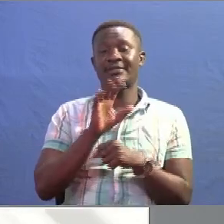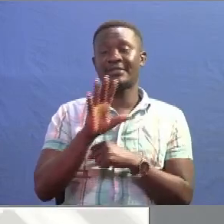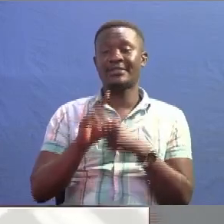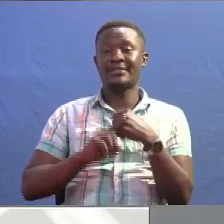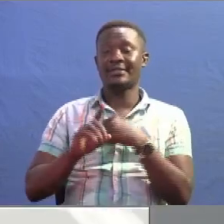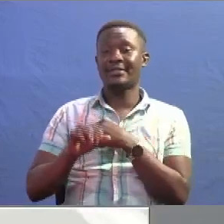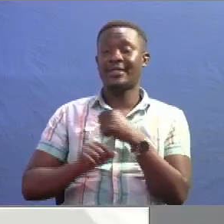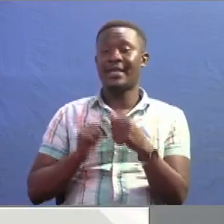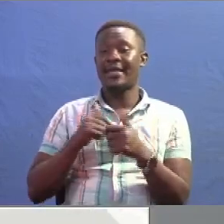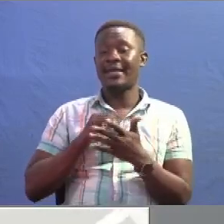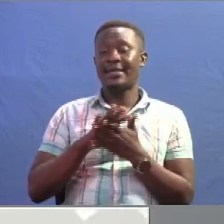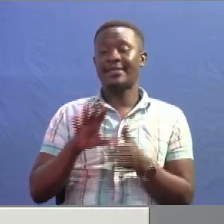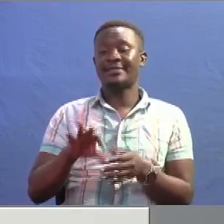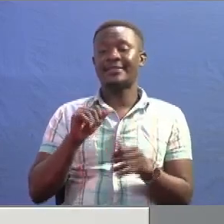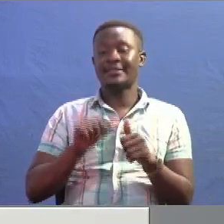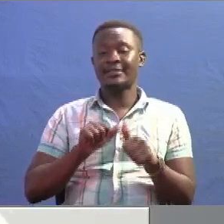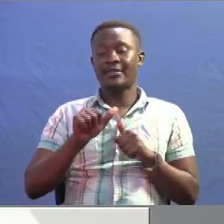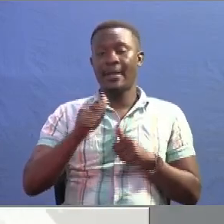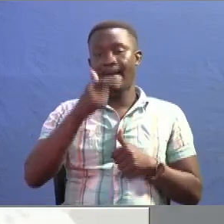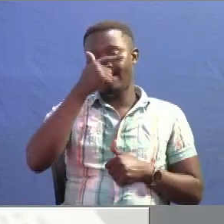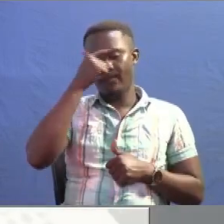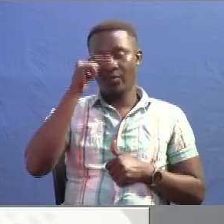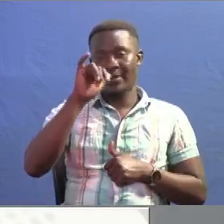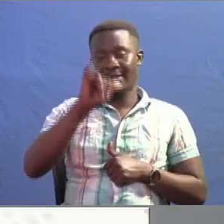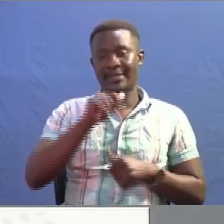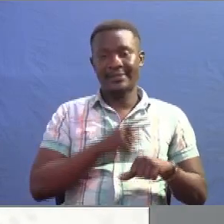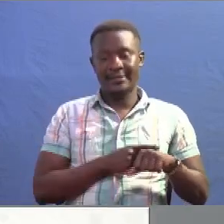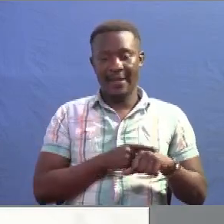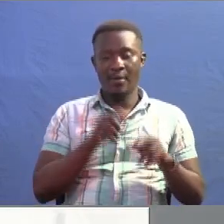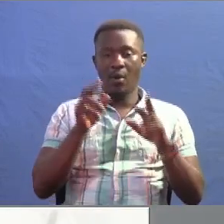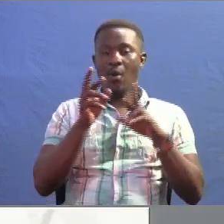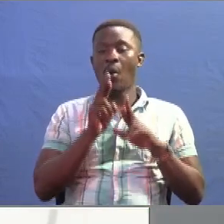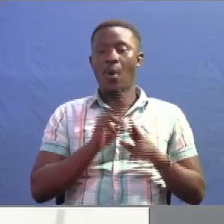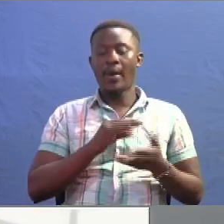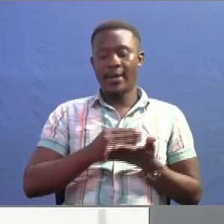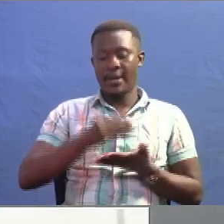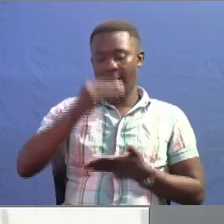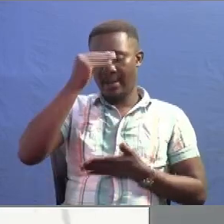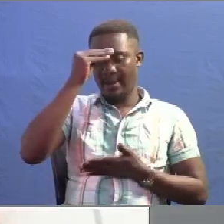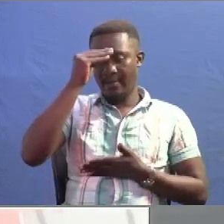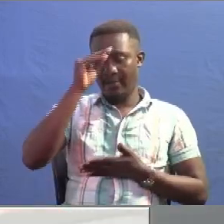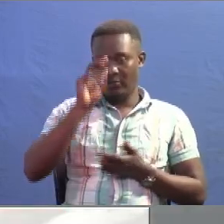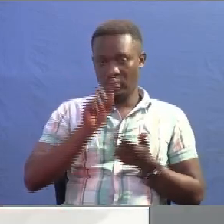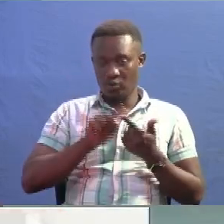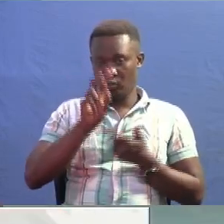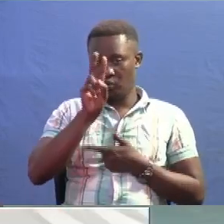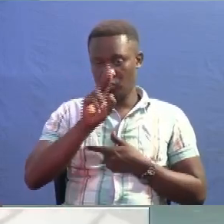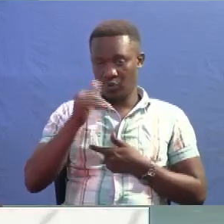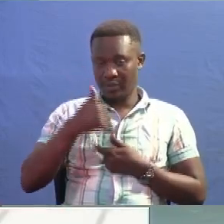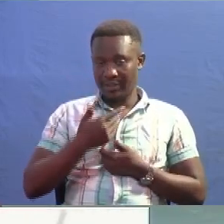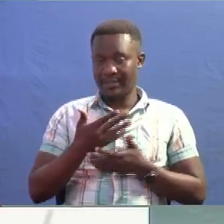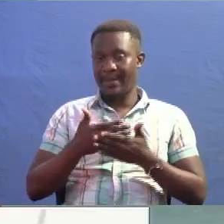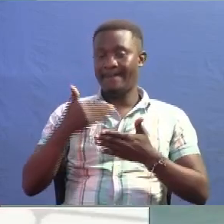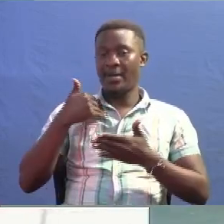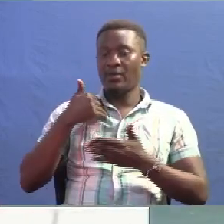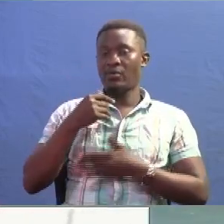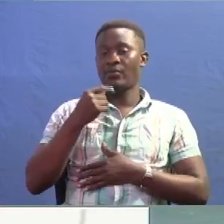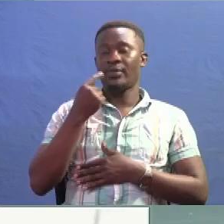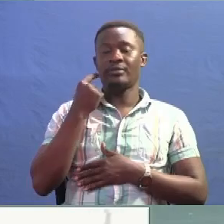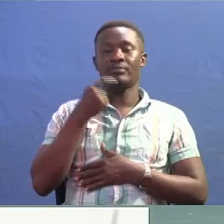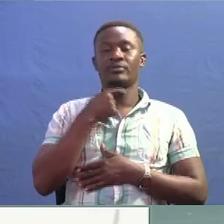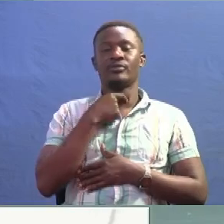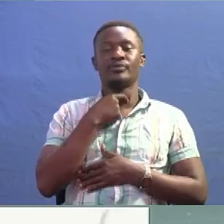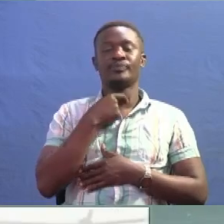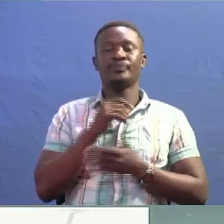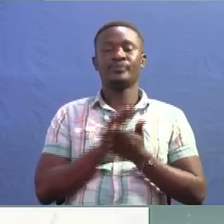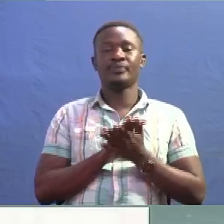teenagers, it takes longer because at that time they have already learned to use the back of the throat.